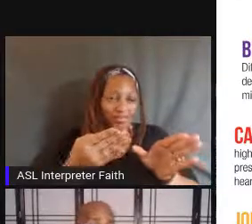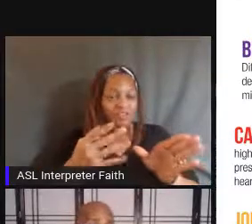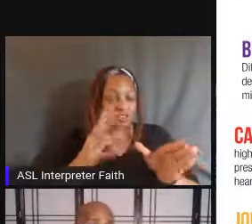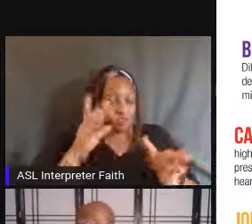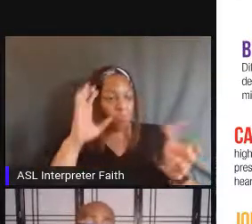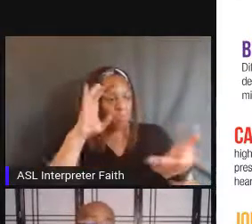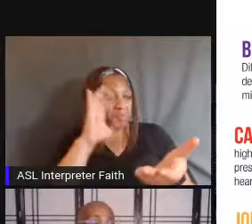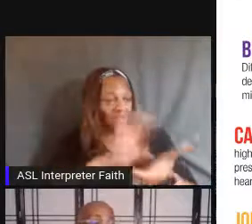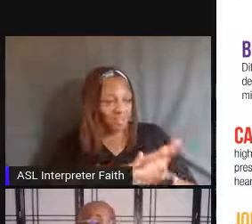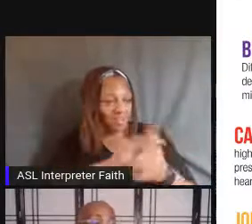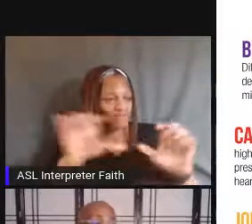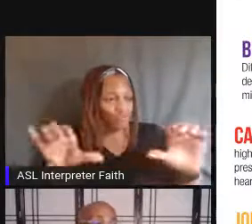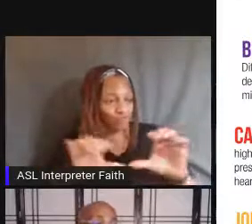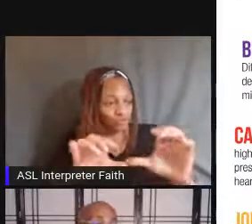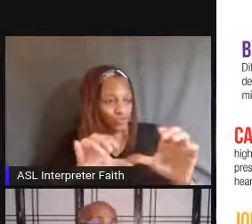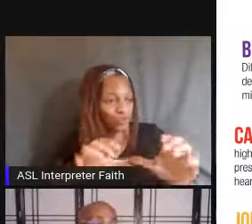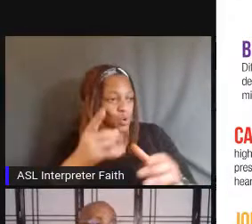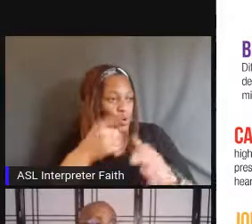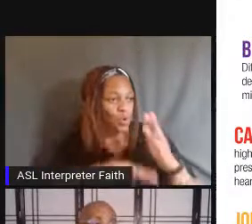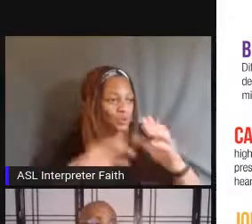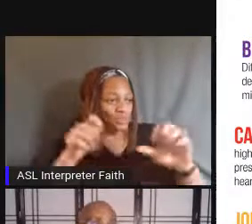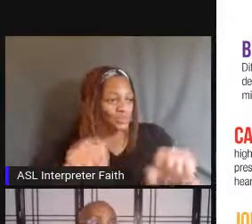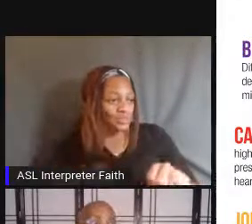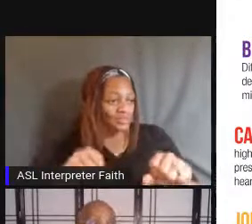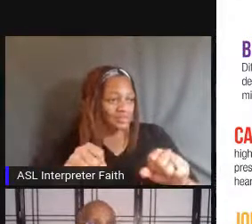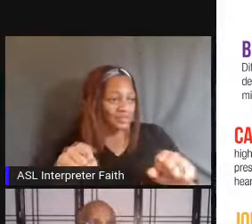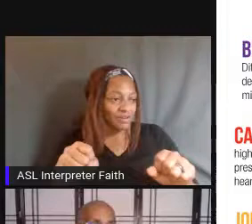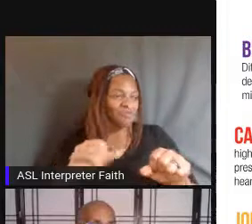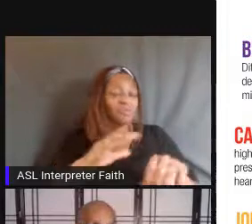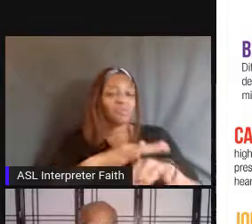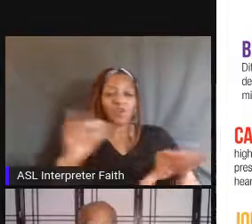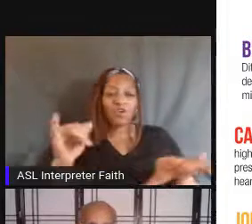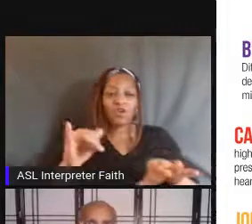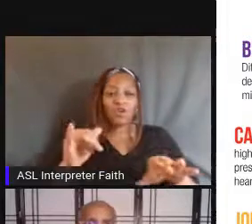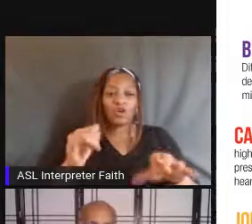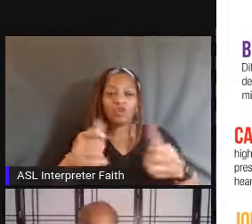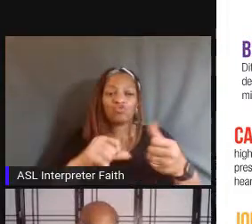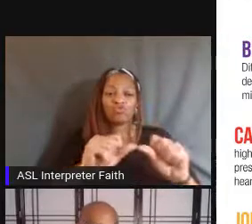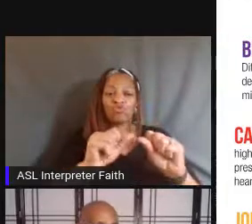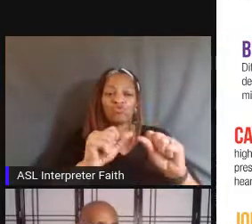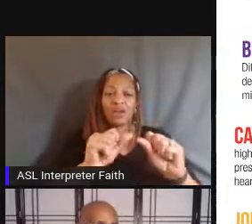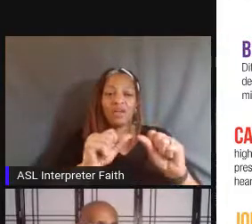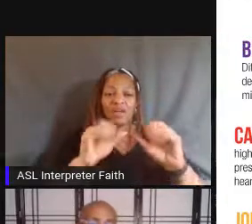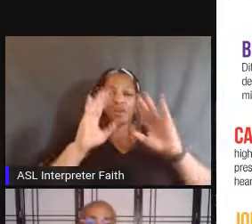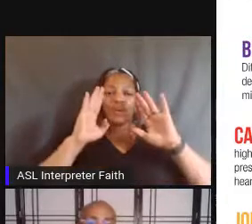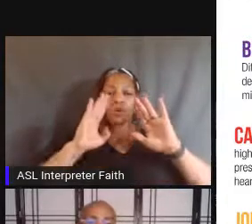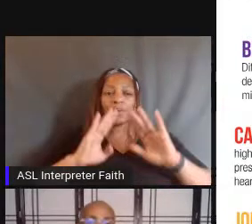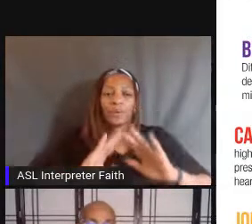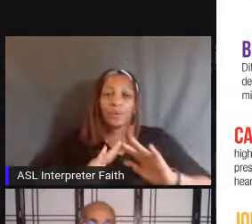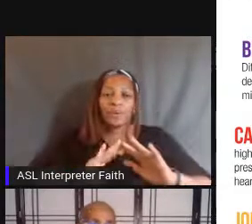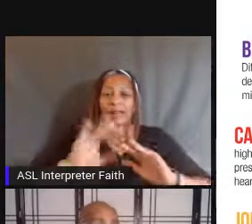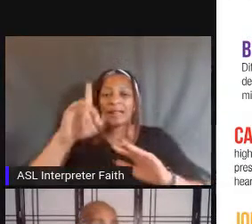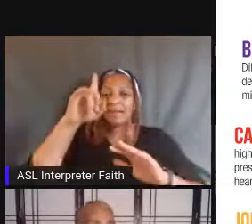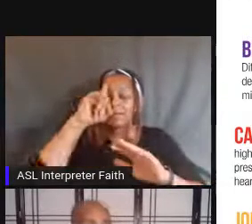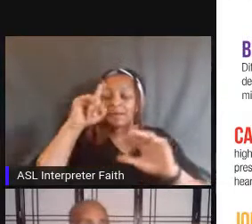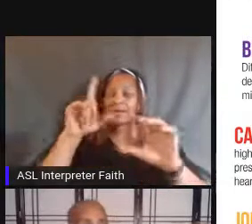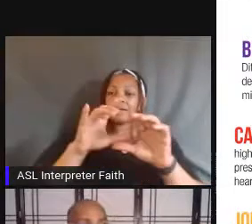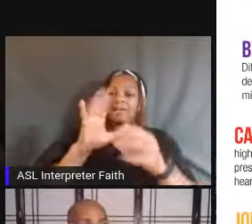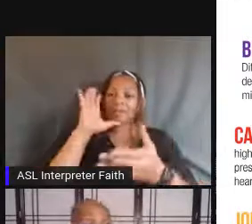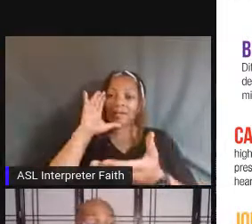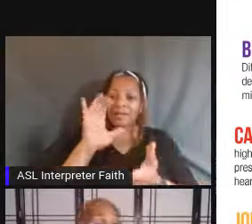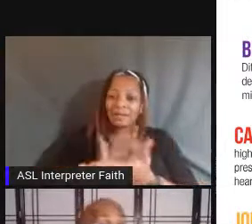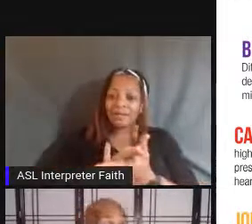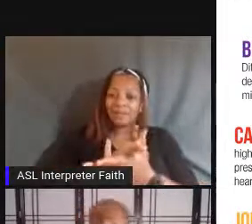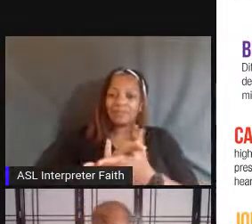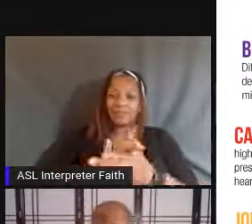believe, now think what it is you are being called to think, believe, and behave as, in order to